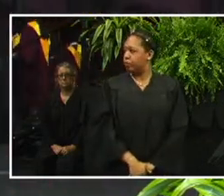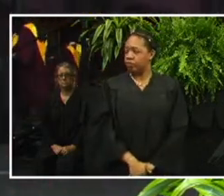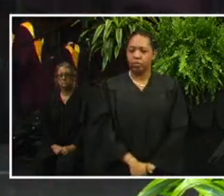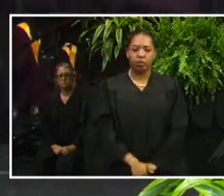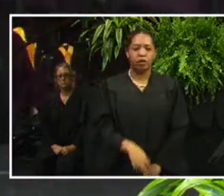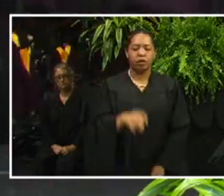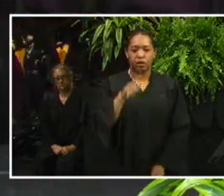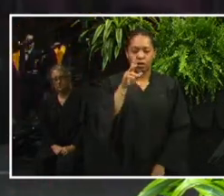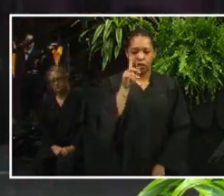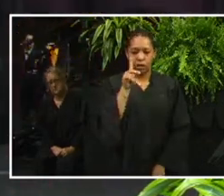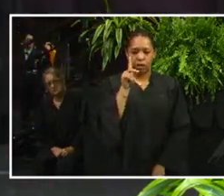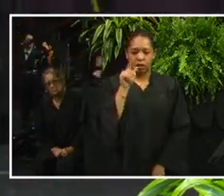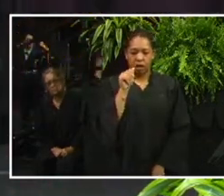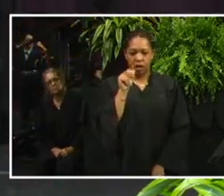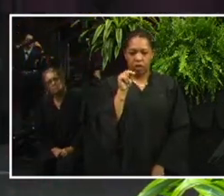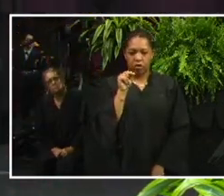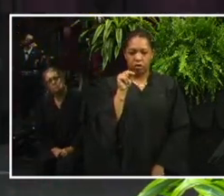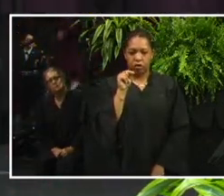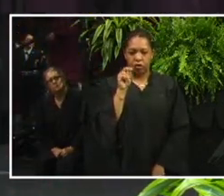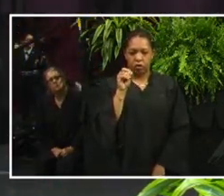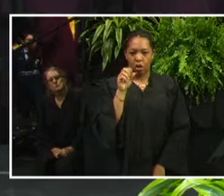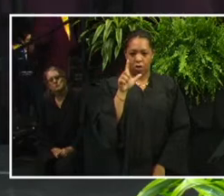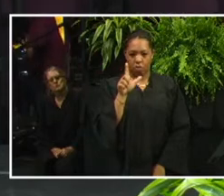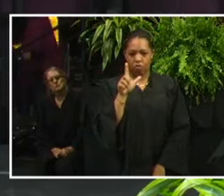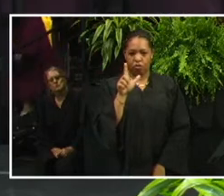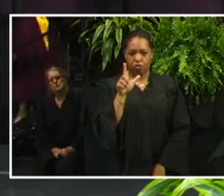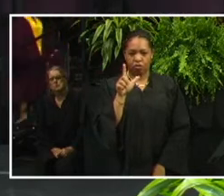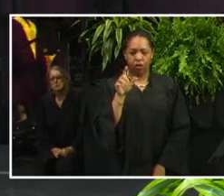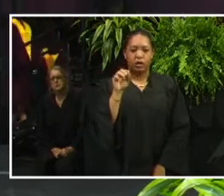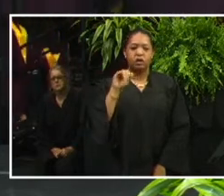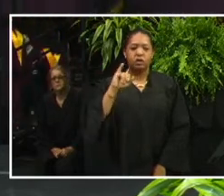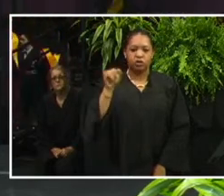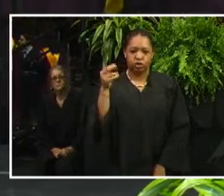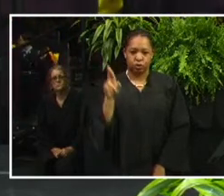Cano Lamar Montpremier Jr.